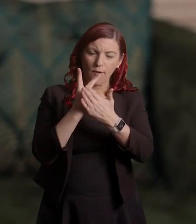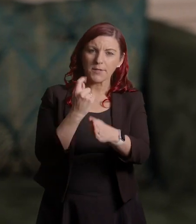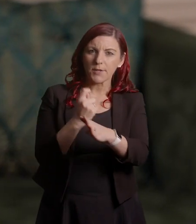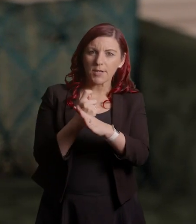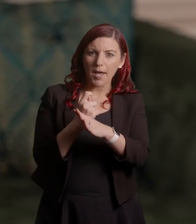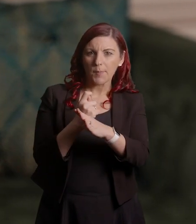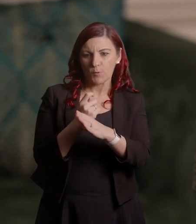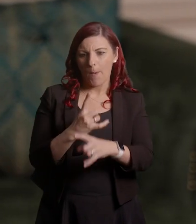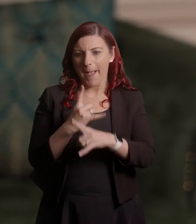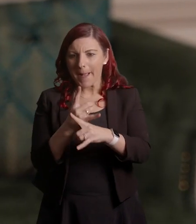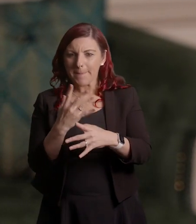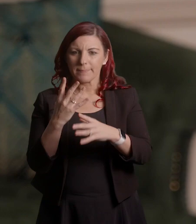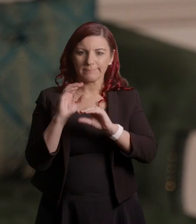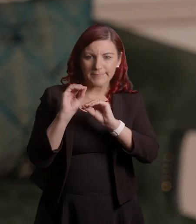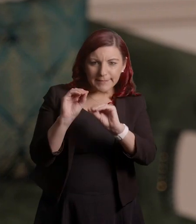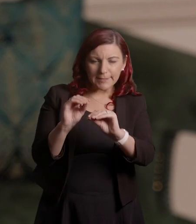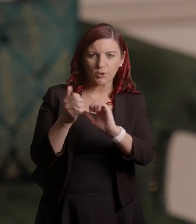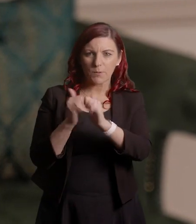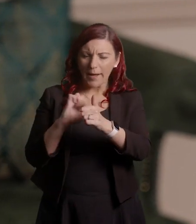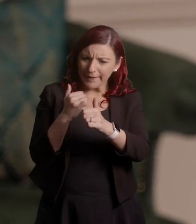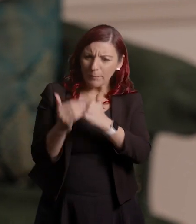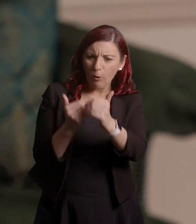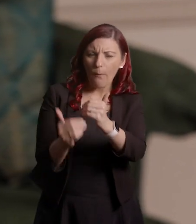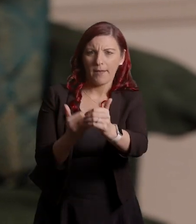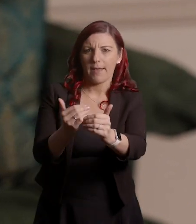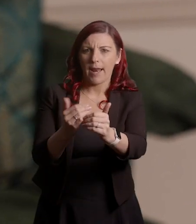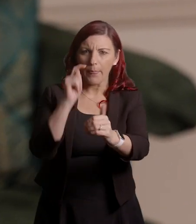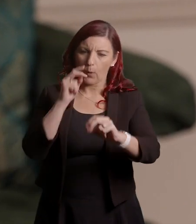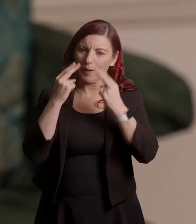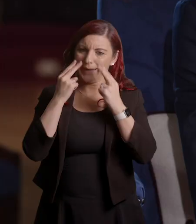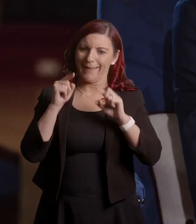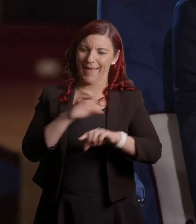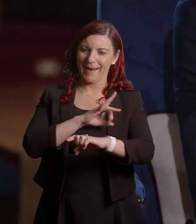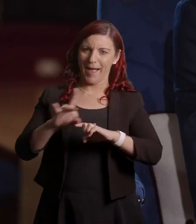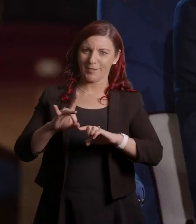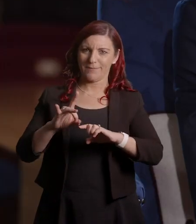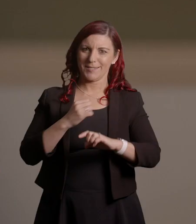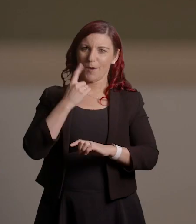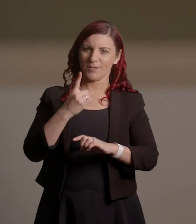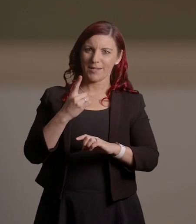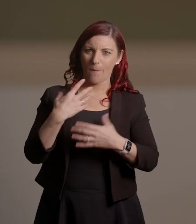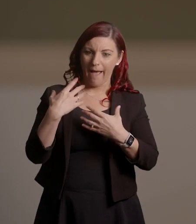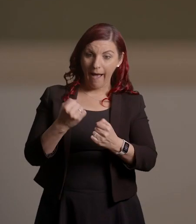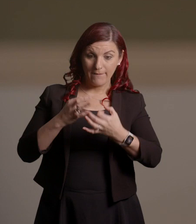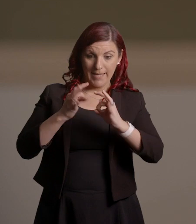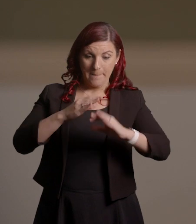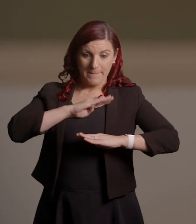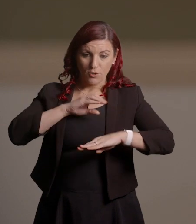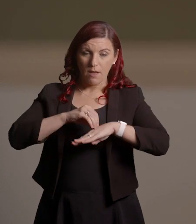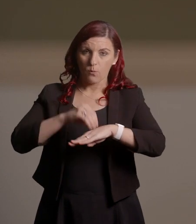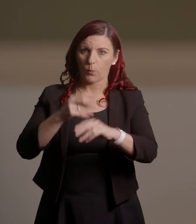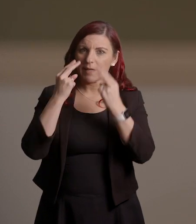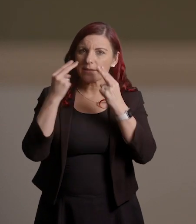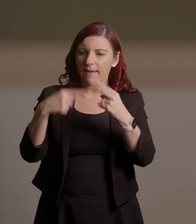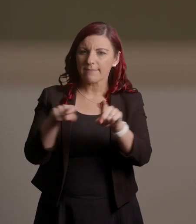time to volunteer and to keep the sports going, and that's what we needed. And to have the games going was what we needed as